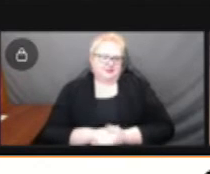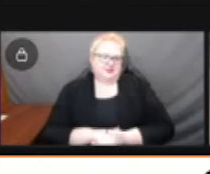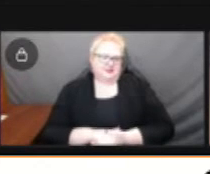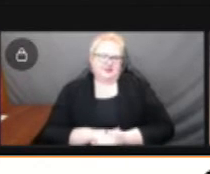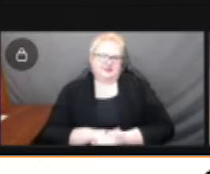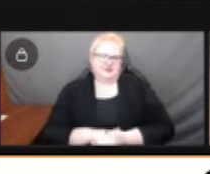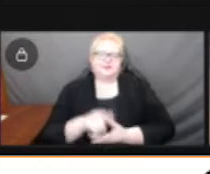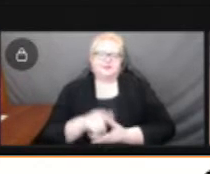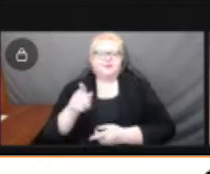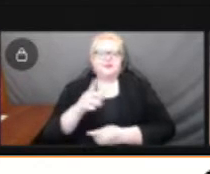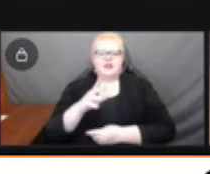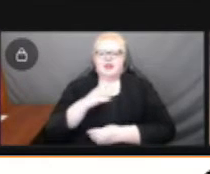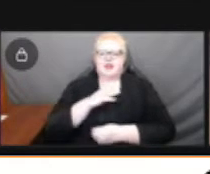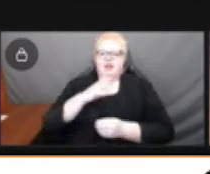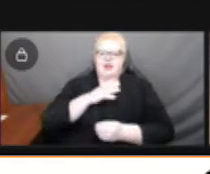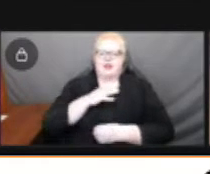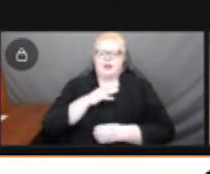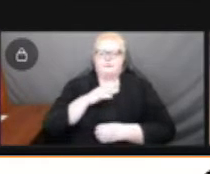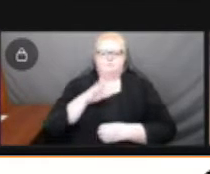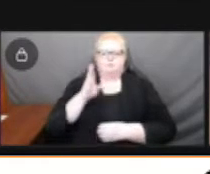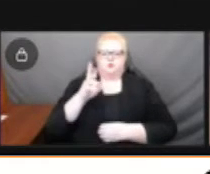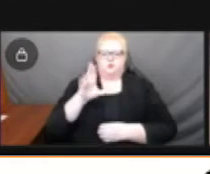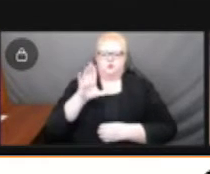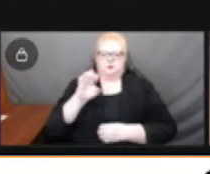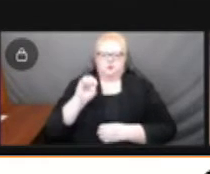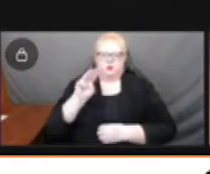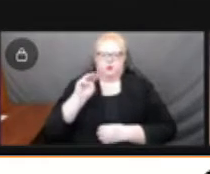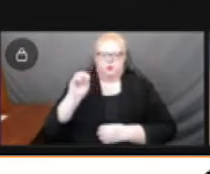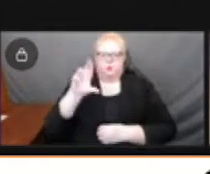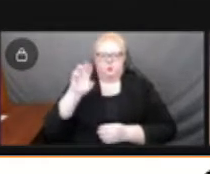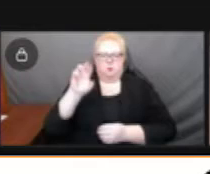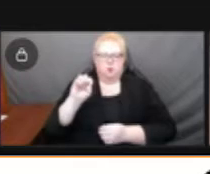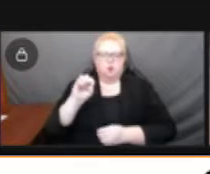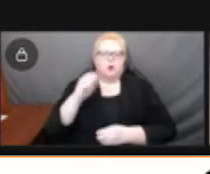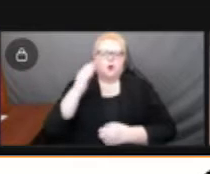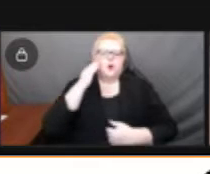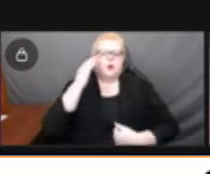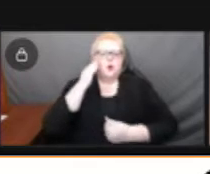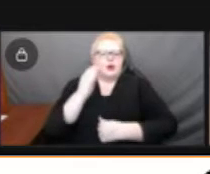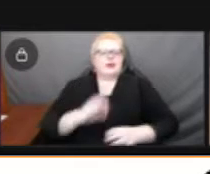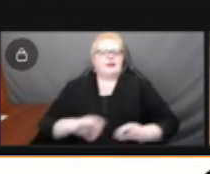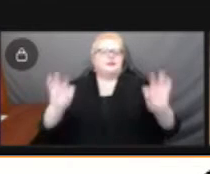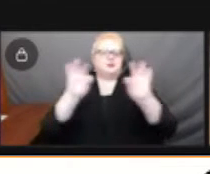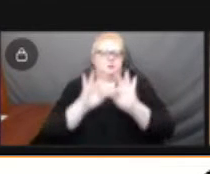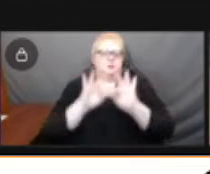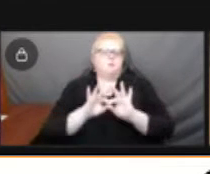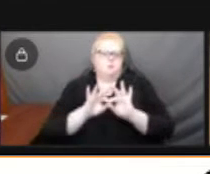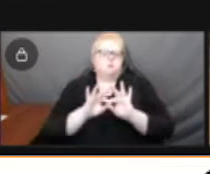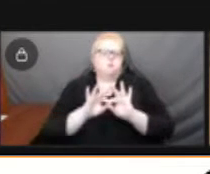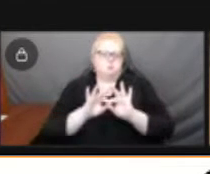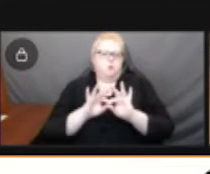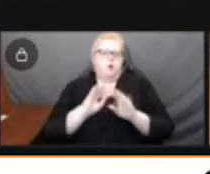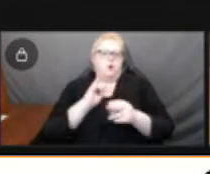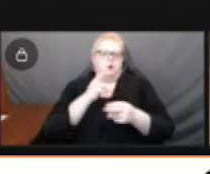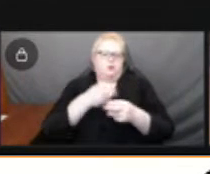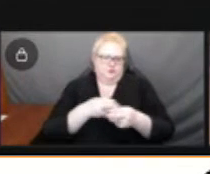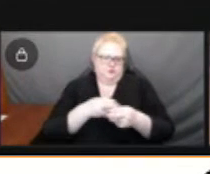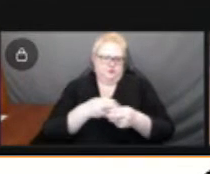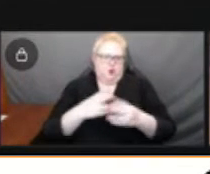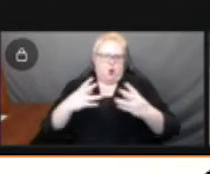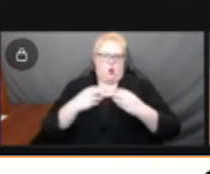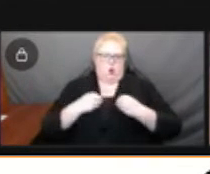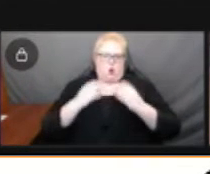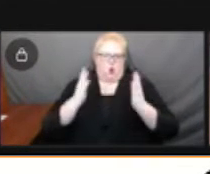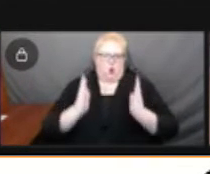And that's fine, but, I think it's important to, note, that the owner is the one